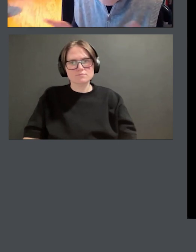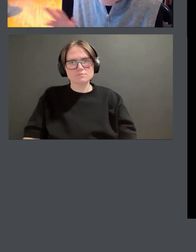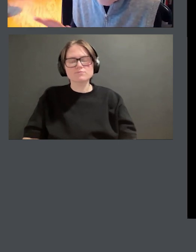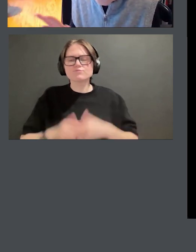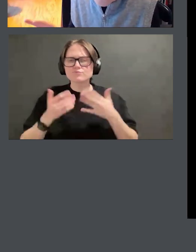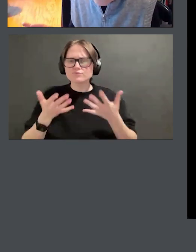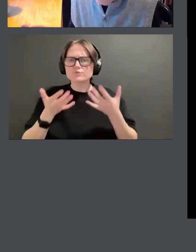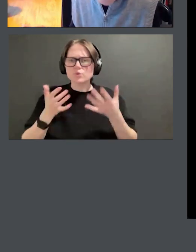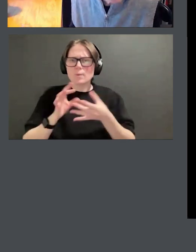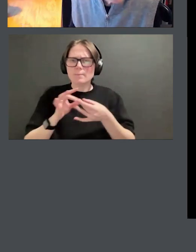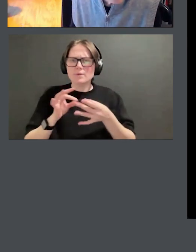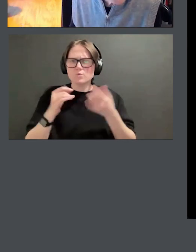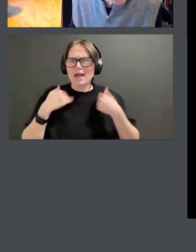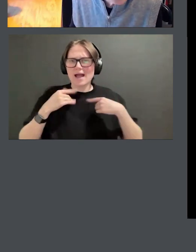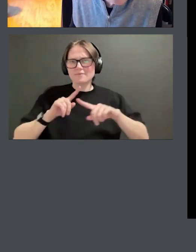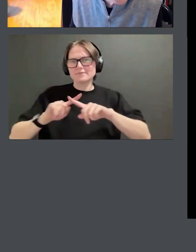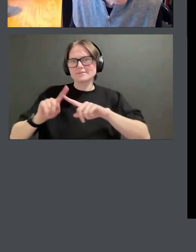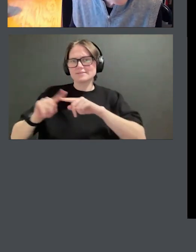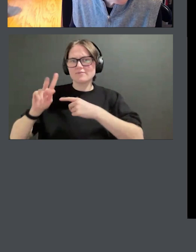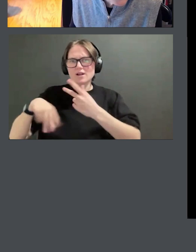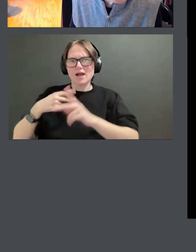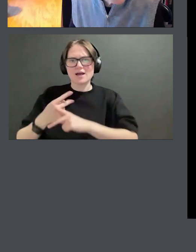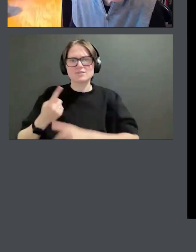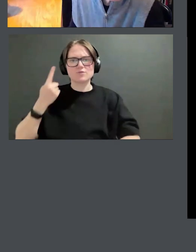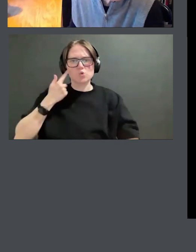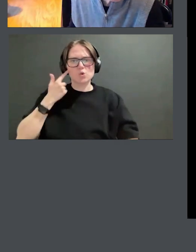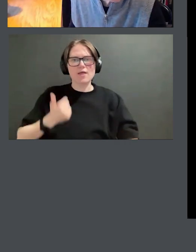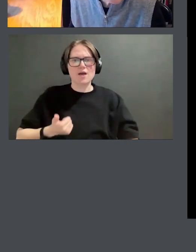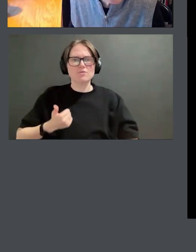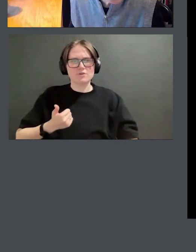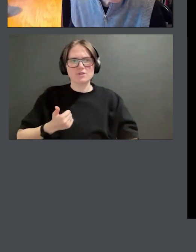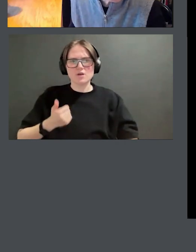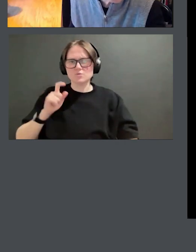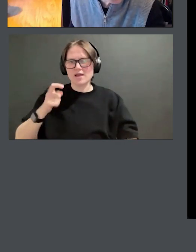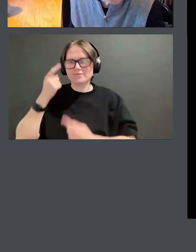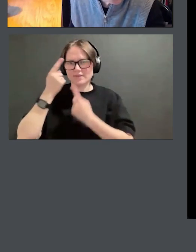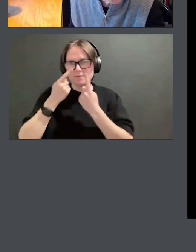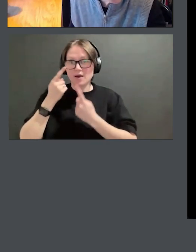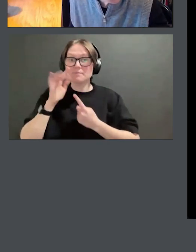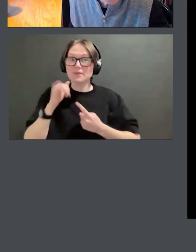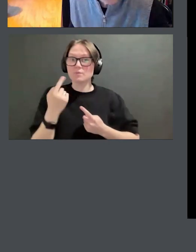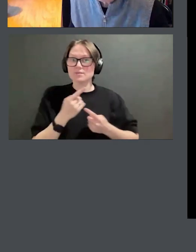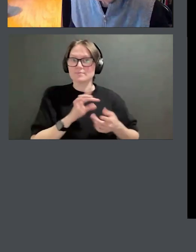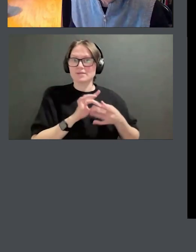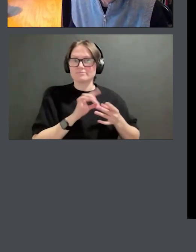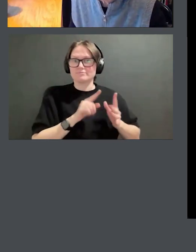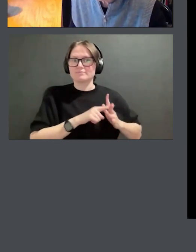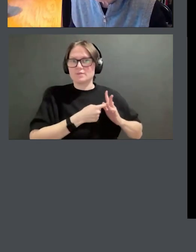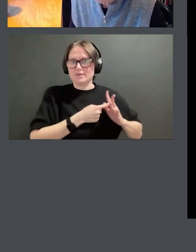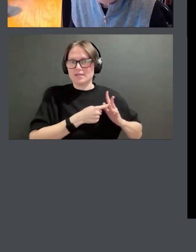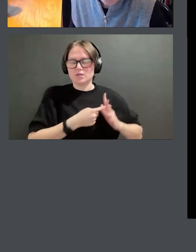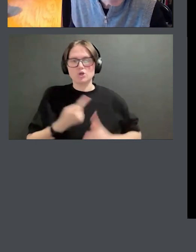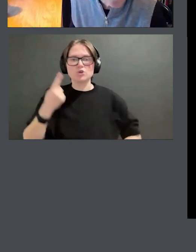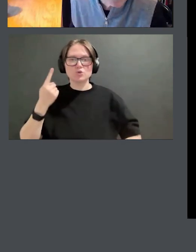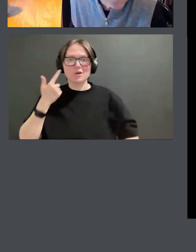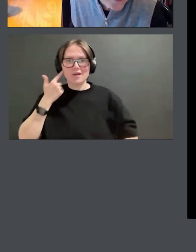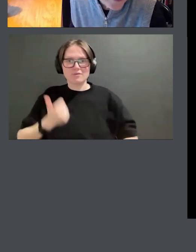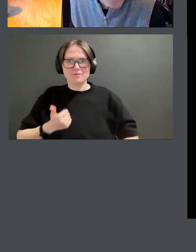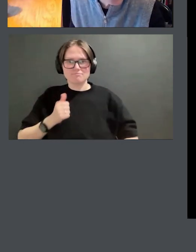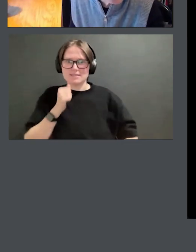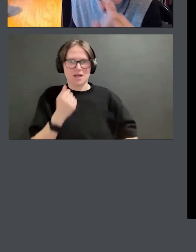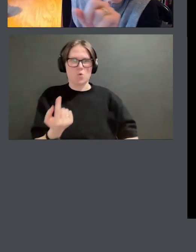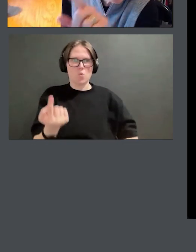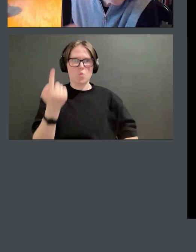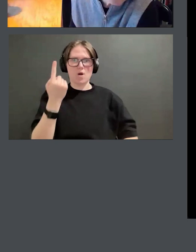different kinds of unilateral hearing loss that we need to think about. And that was something that I introduced early on. Unilateral hearing loss is not just one thing.